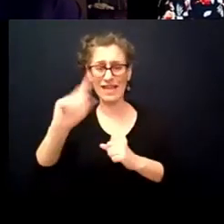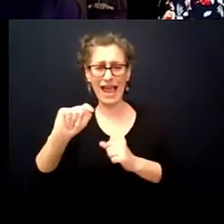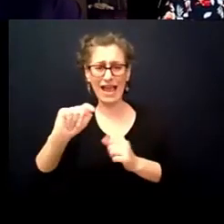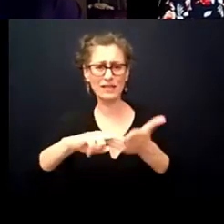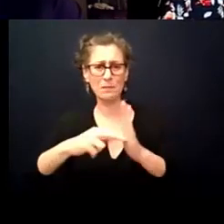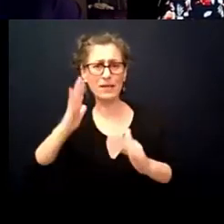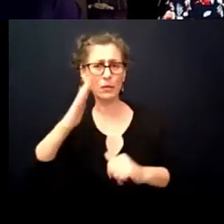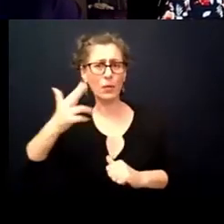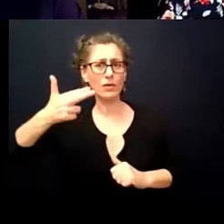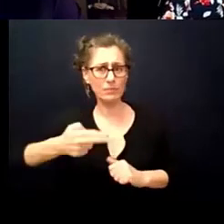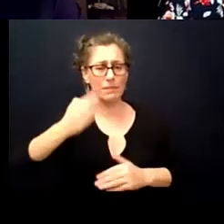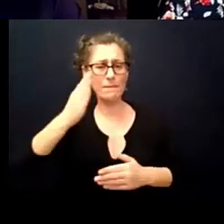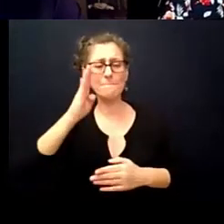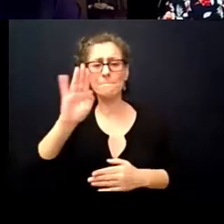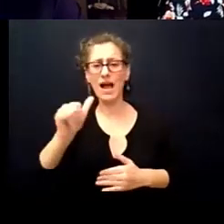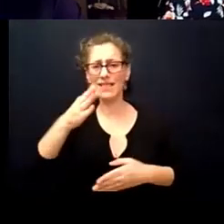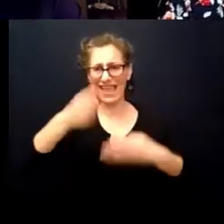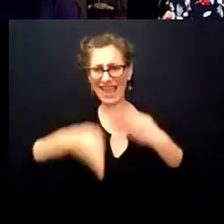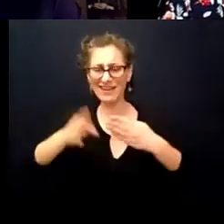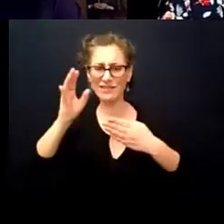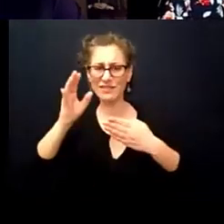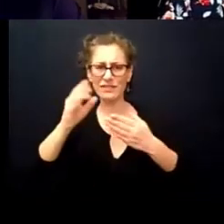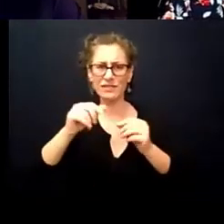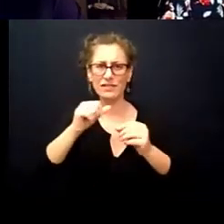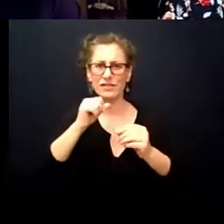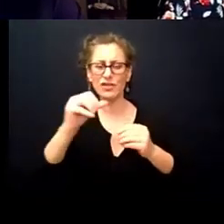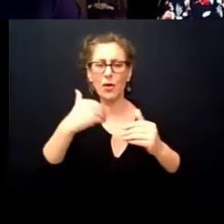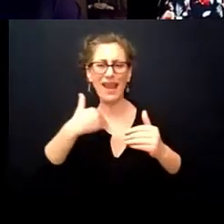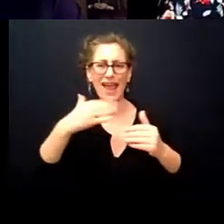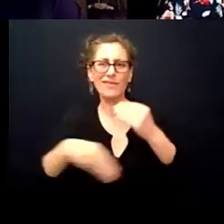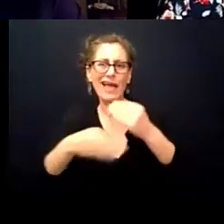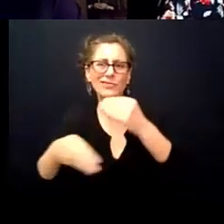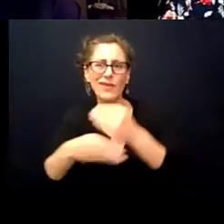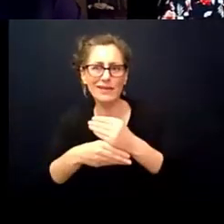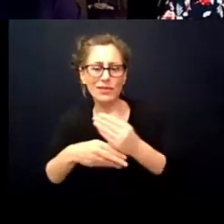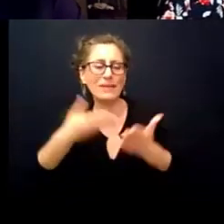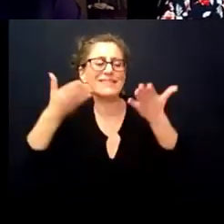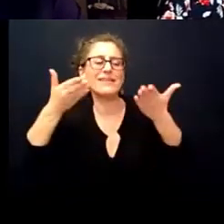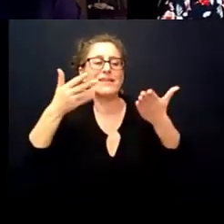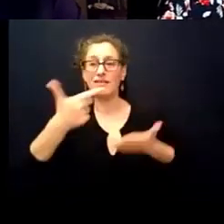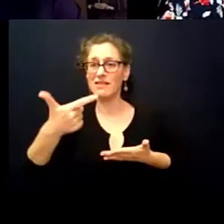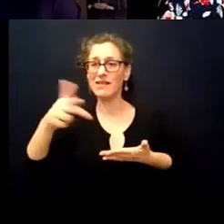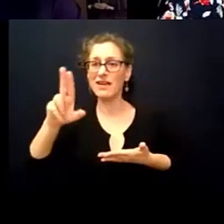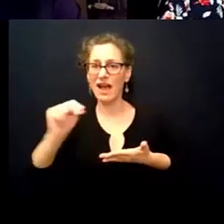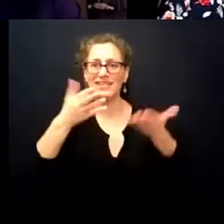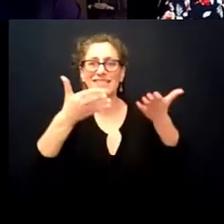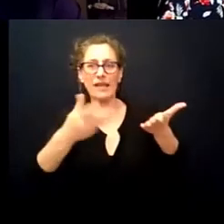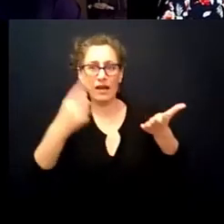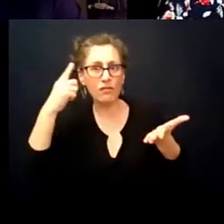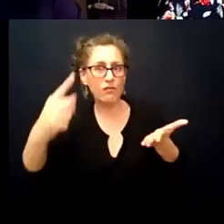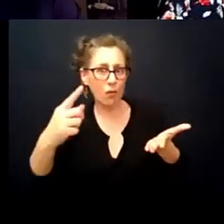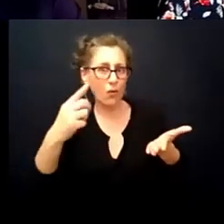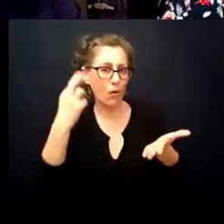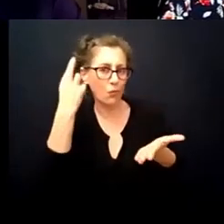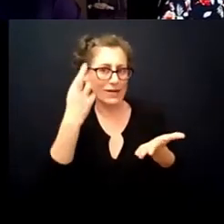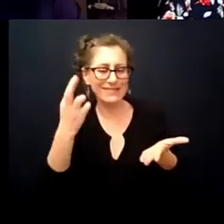off by the end. You just don't have superfluous signs like that, and disability is like that gun. So